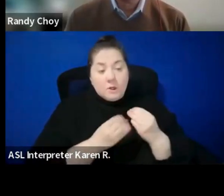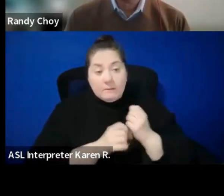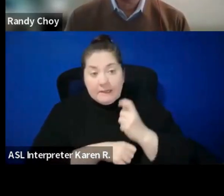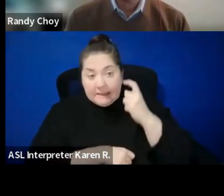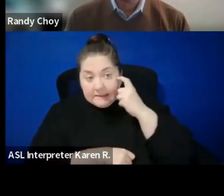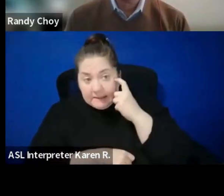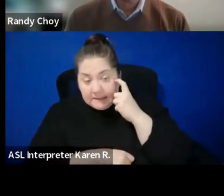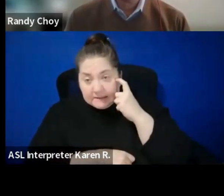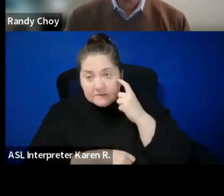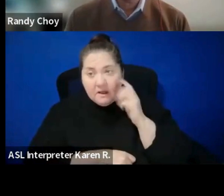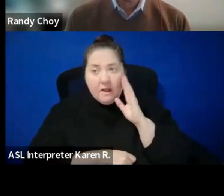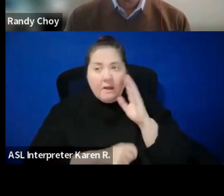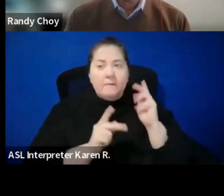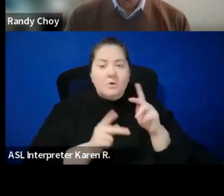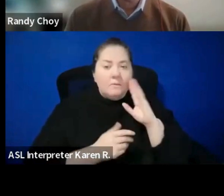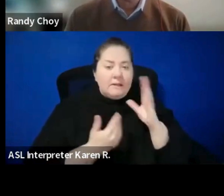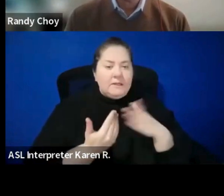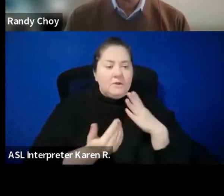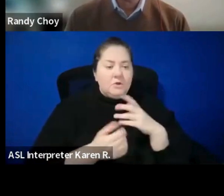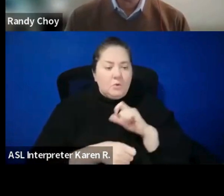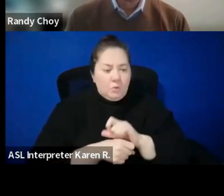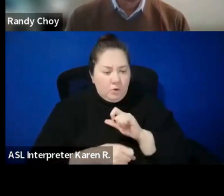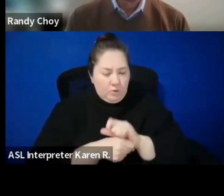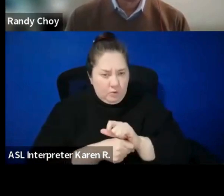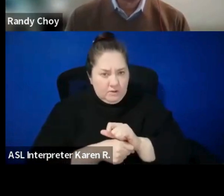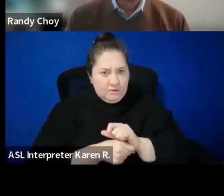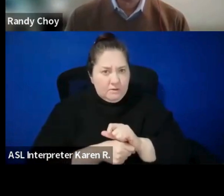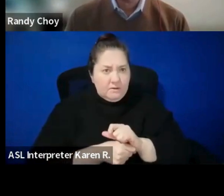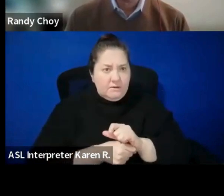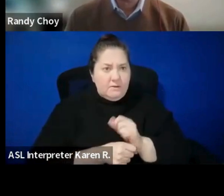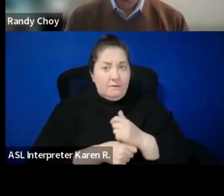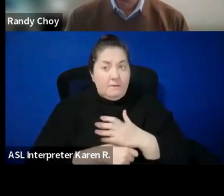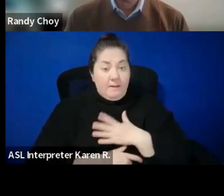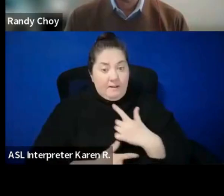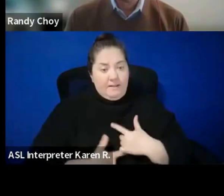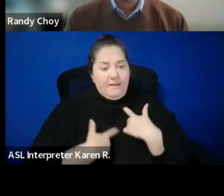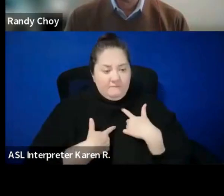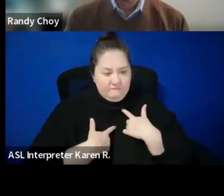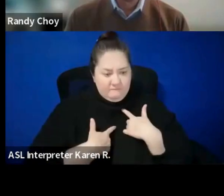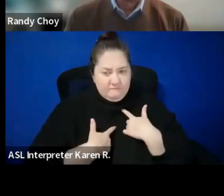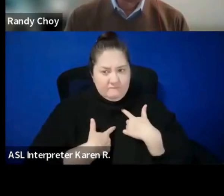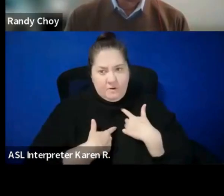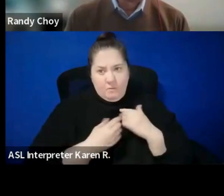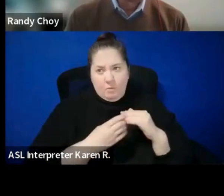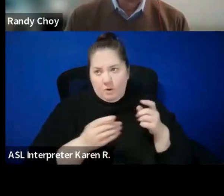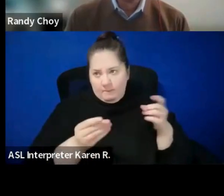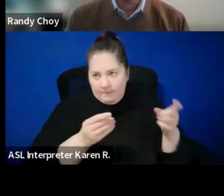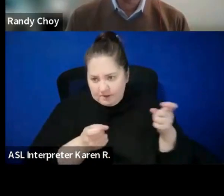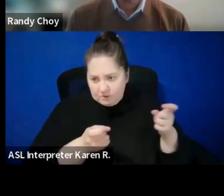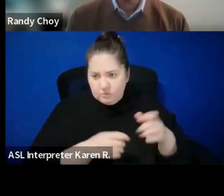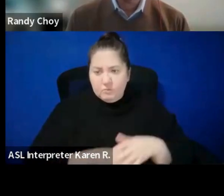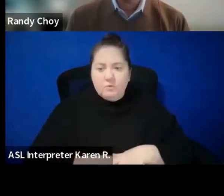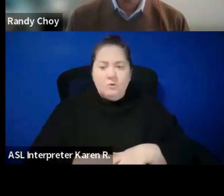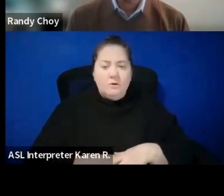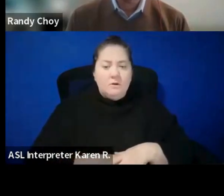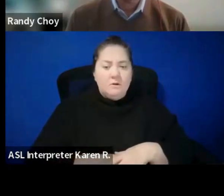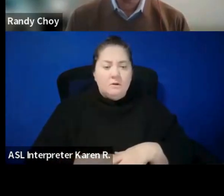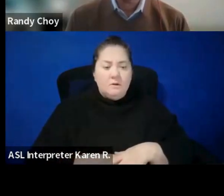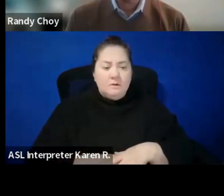and that person is going to be easy to work with and make my life, a little more manageable. So those are some of the